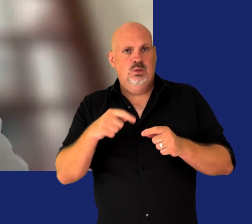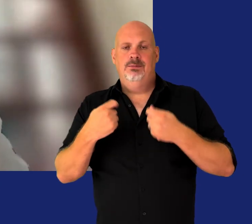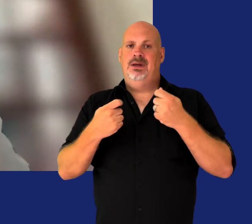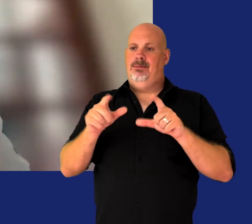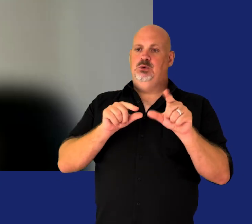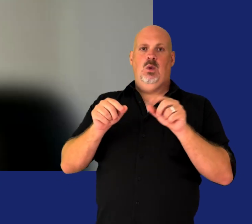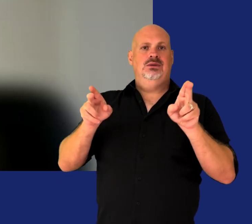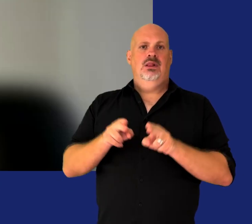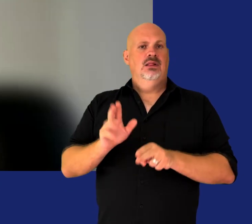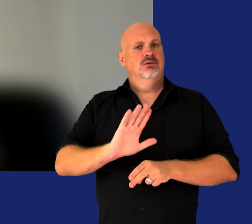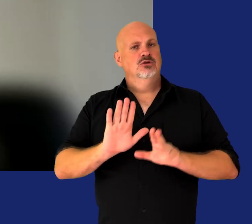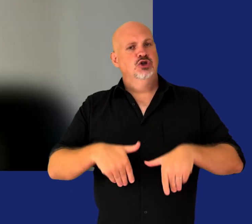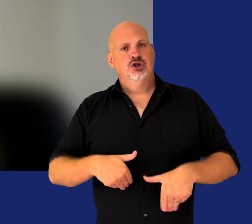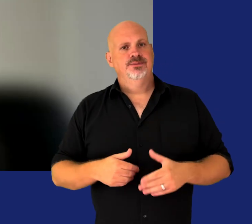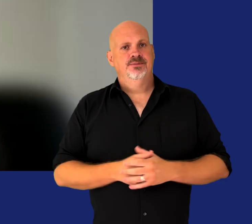to do certain things.